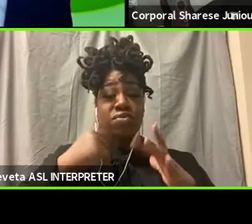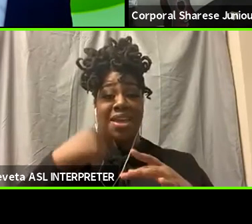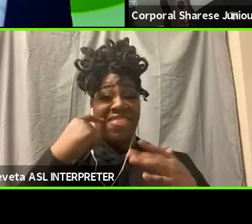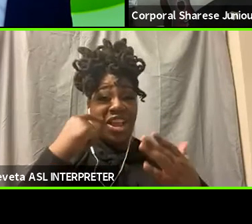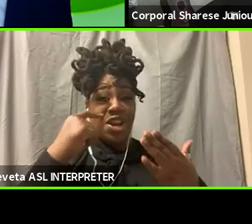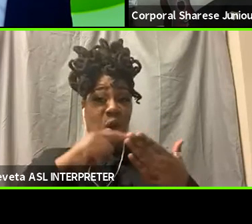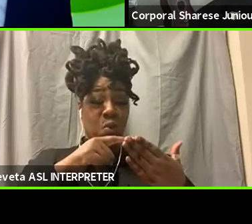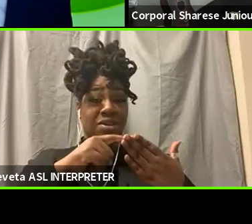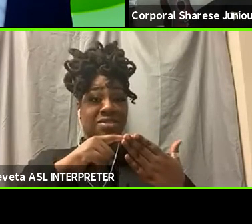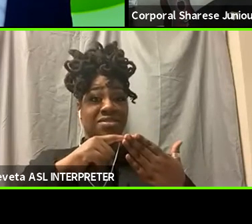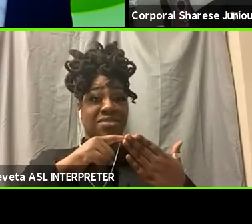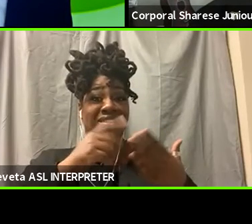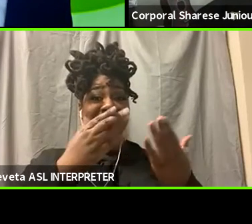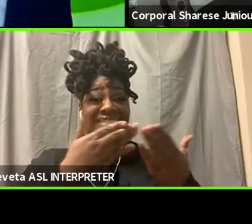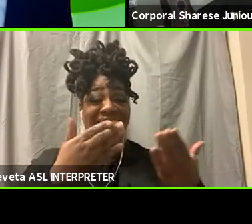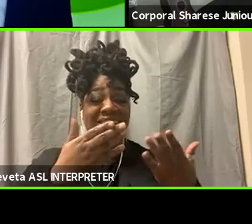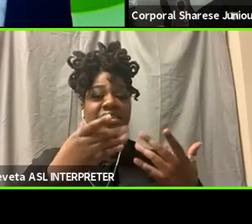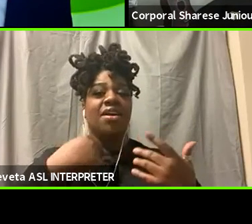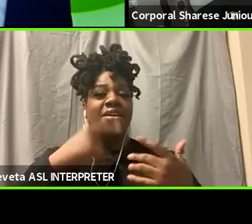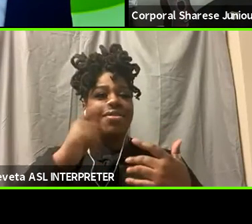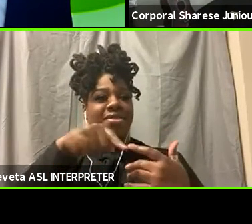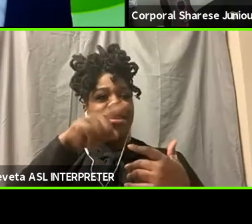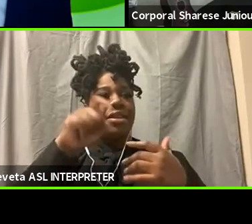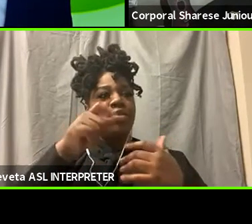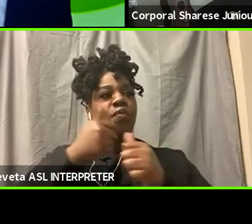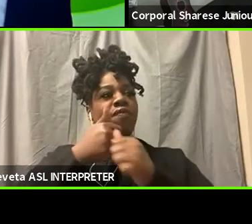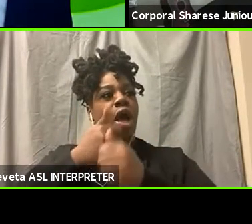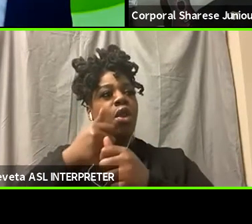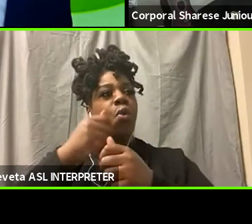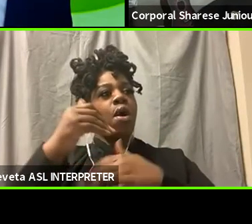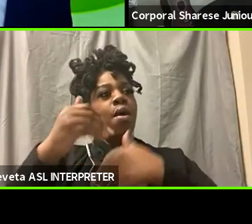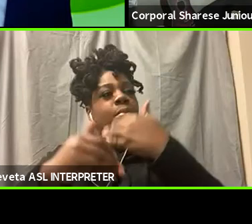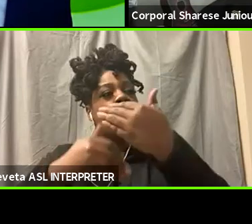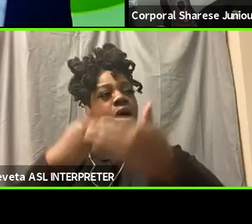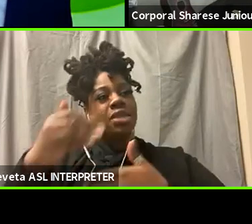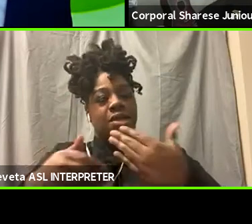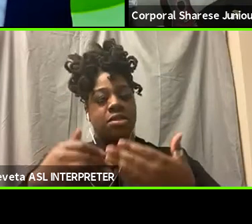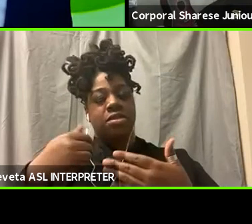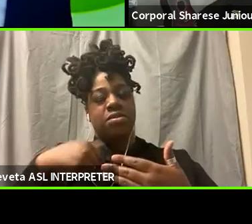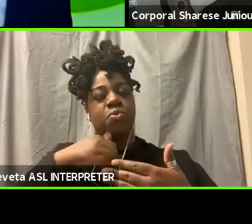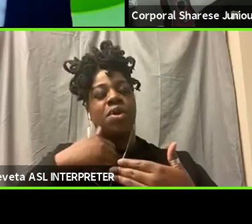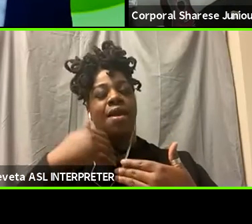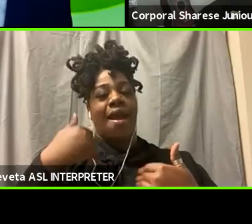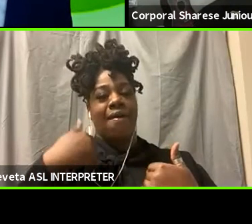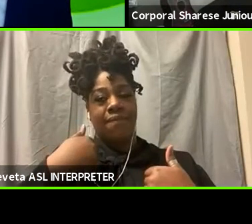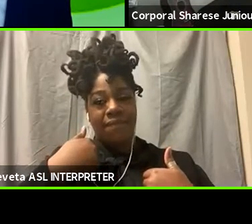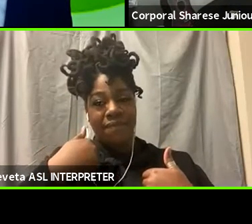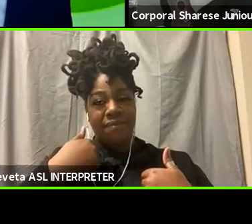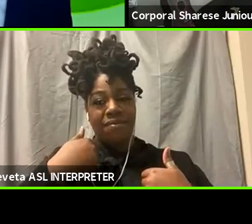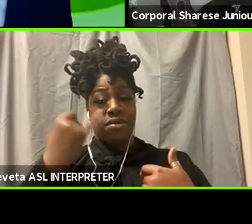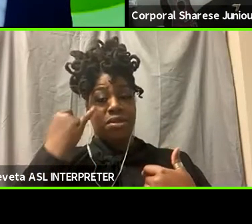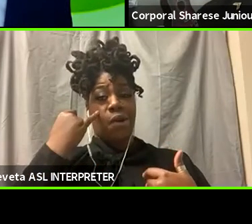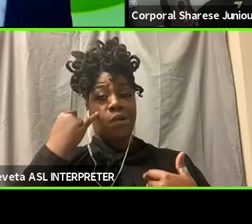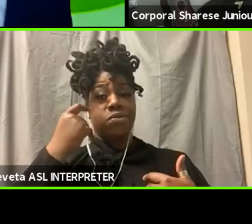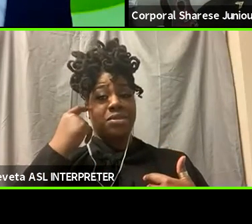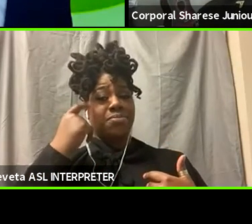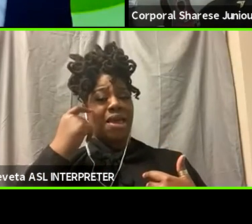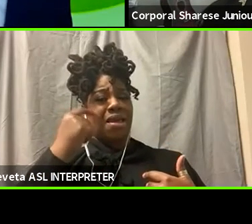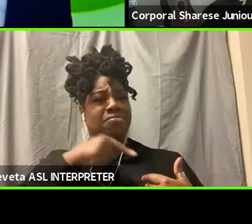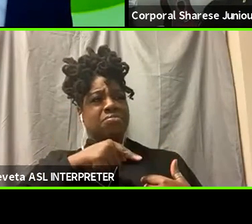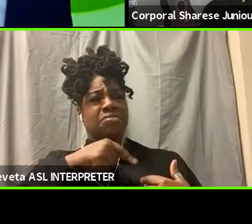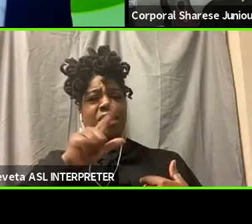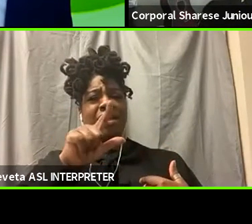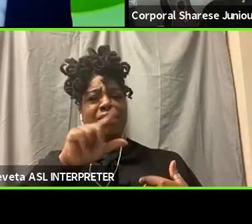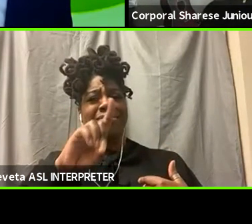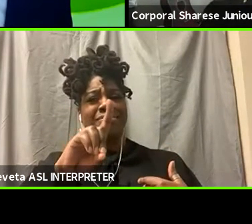following processes that we have, especially around, you know, if they suspect that a student has a learning disability, what do